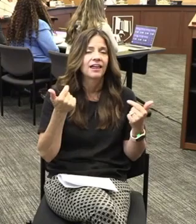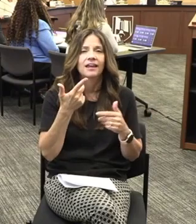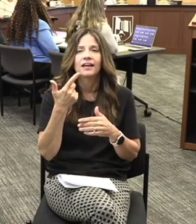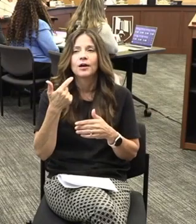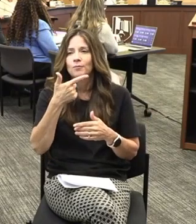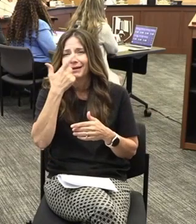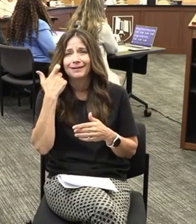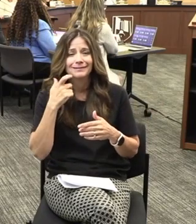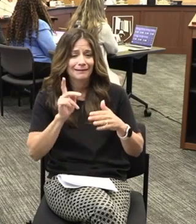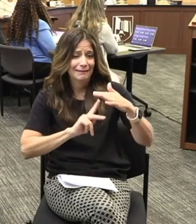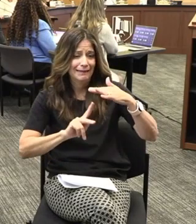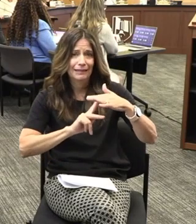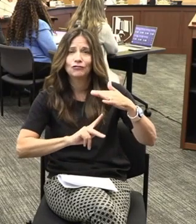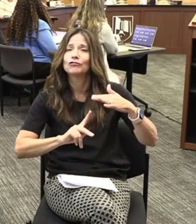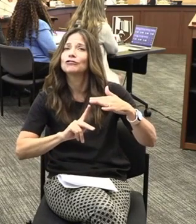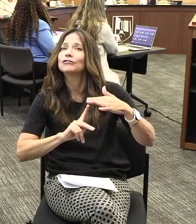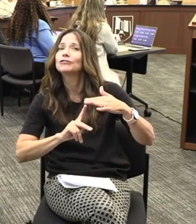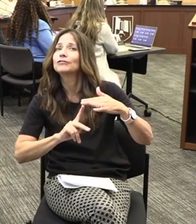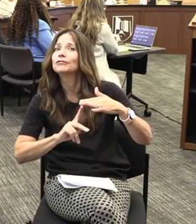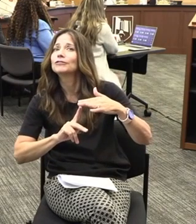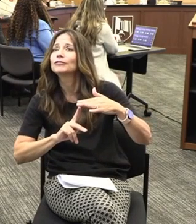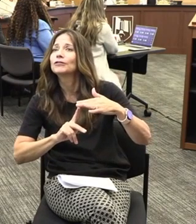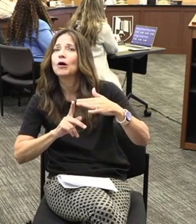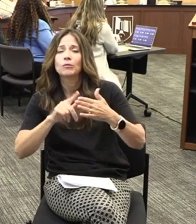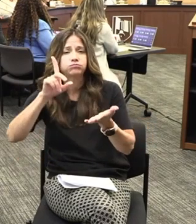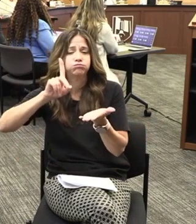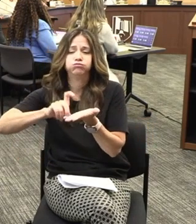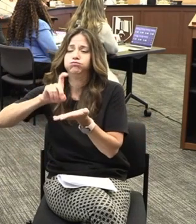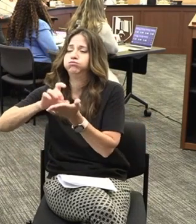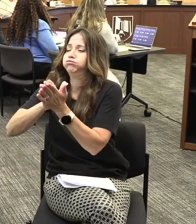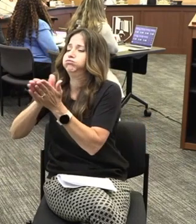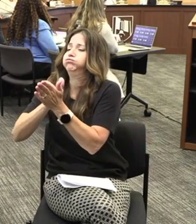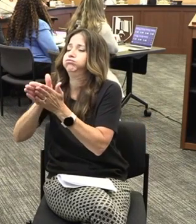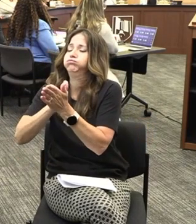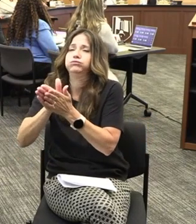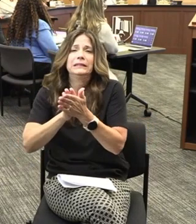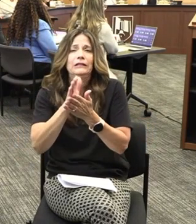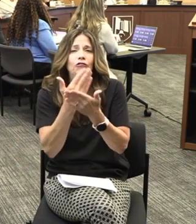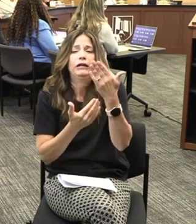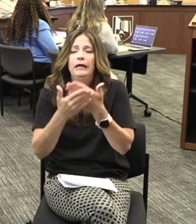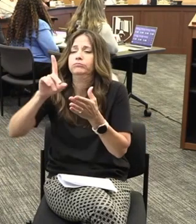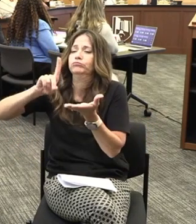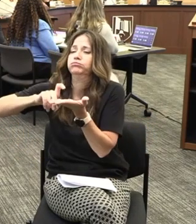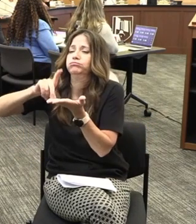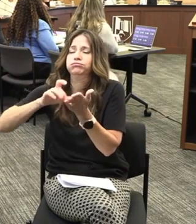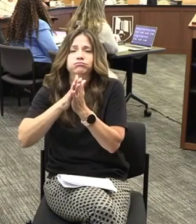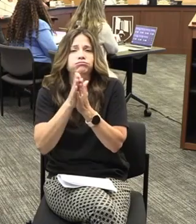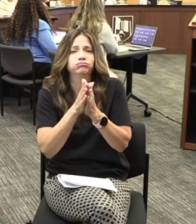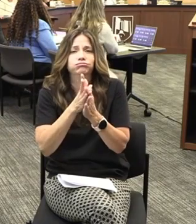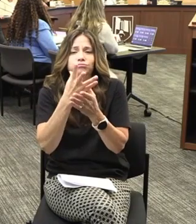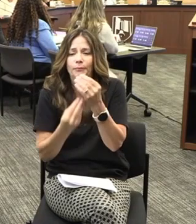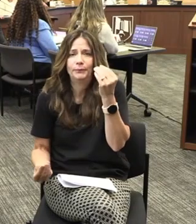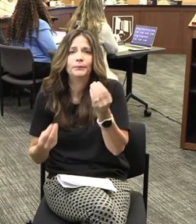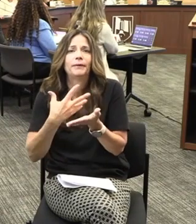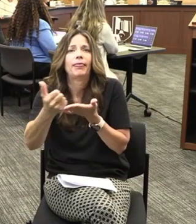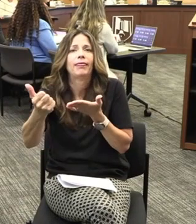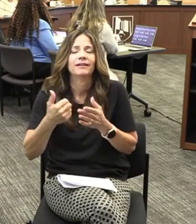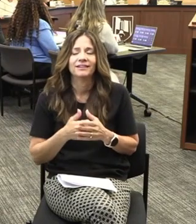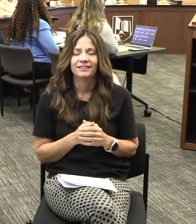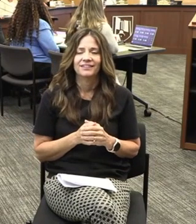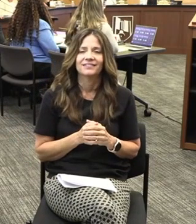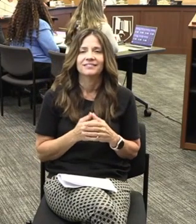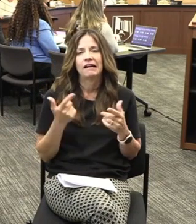draining the sanitizers and Thanks, Chairman. Thank you for